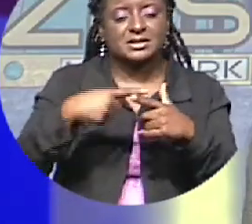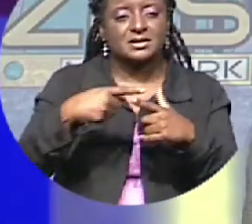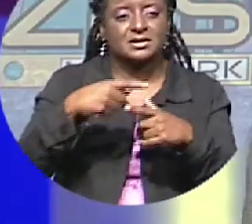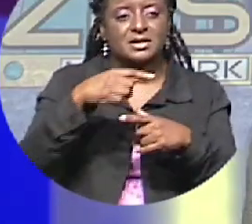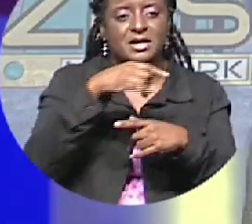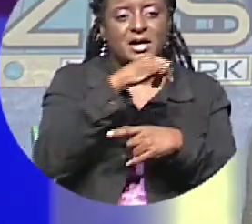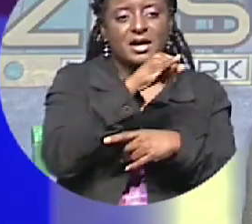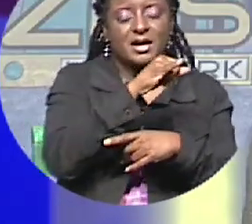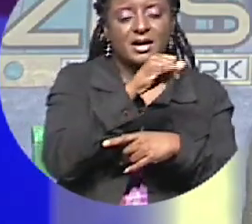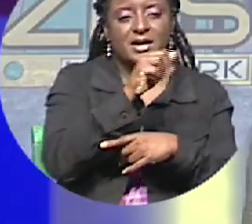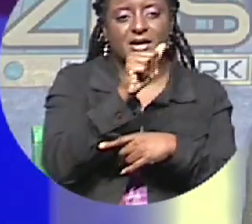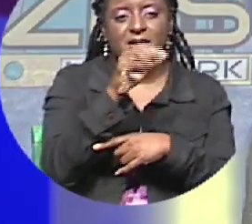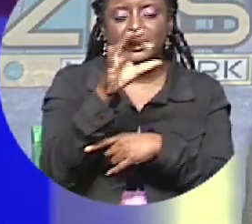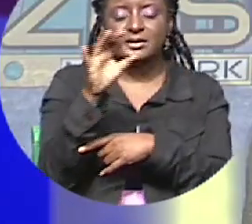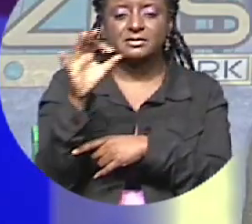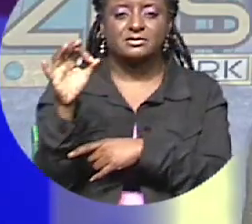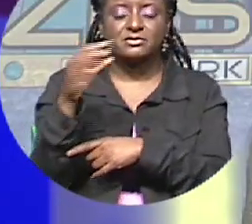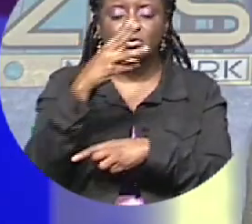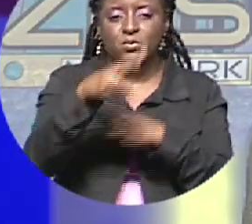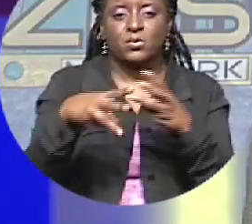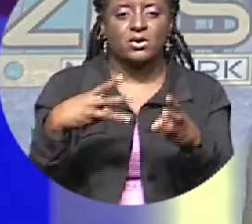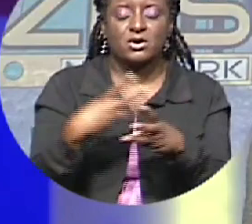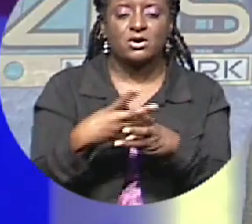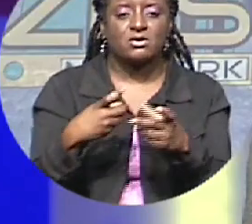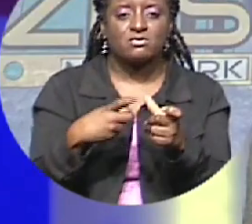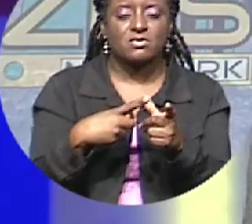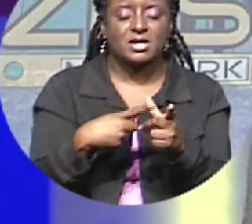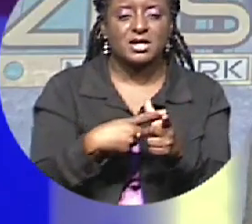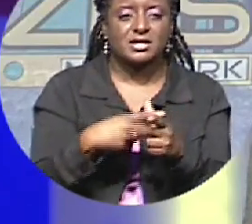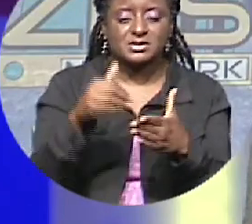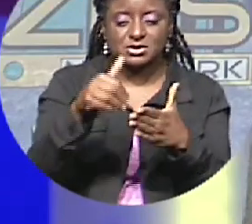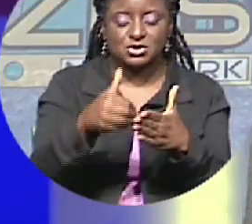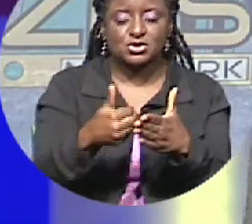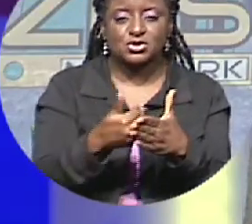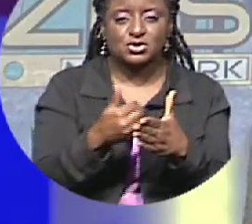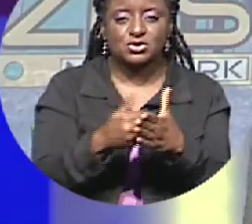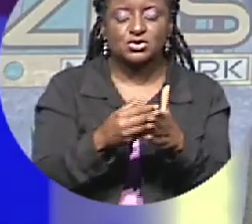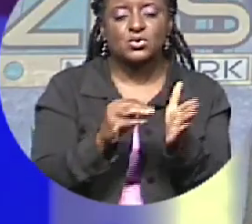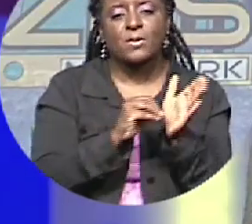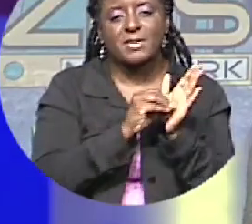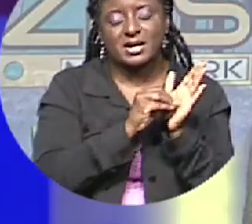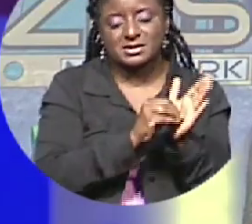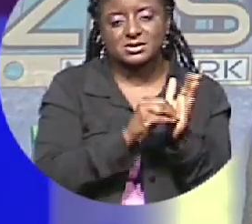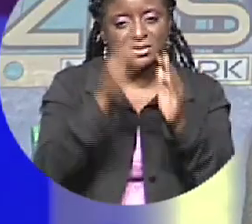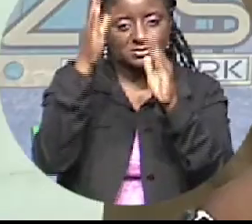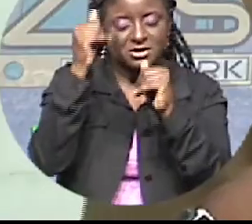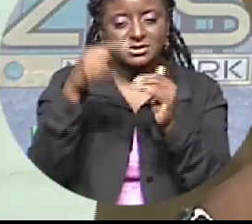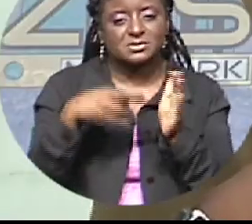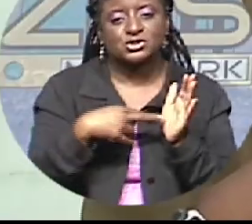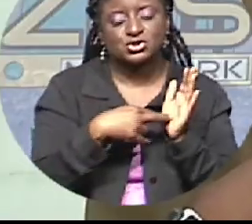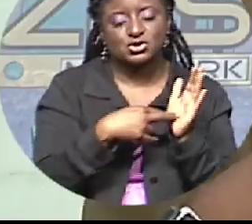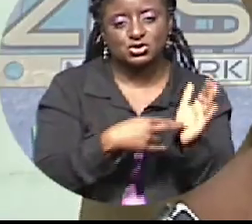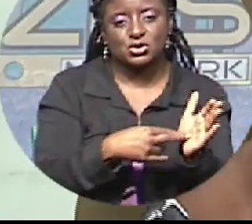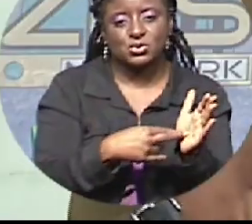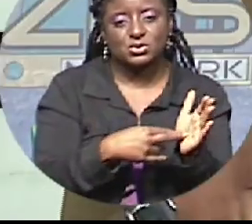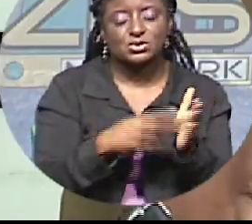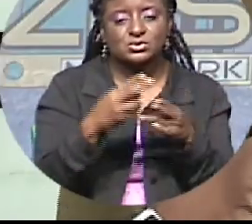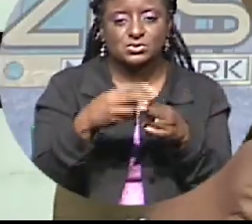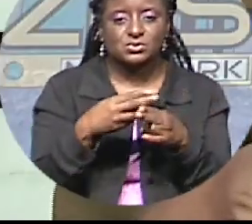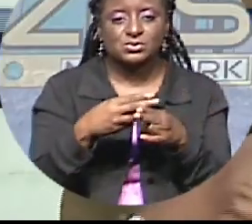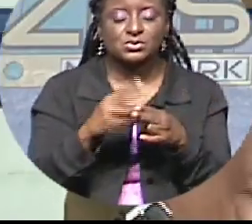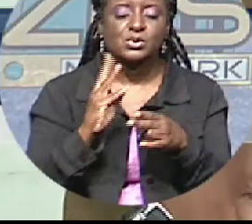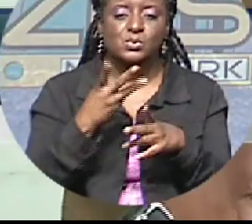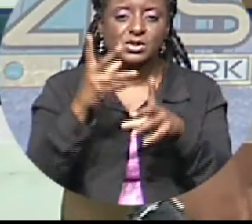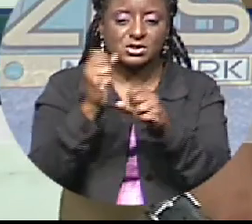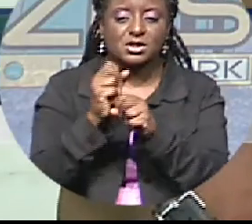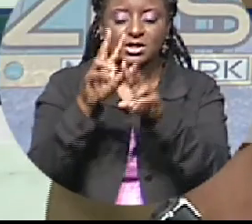BTC World Relays, and a new mascot is expected to be revealed in short order. We took a survey, and I think we want